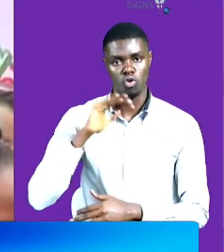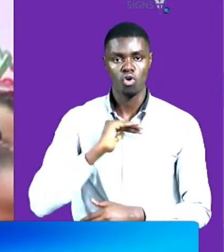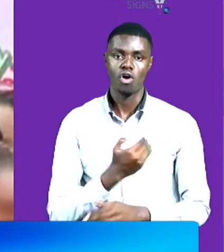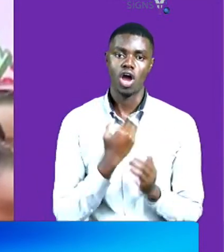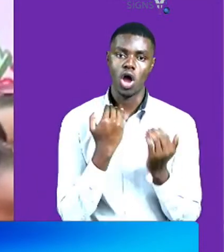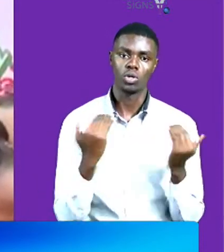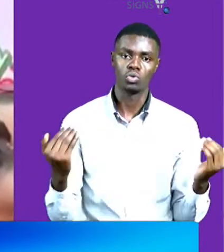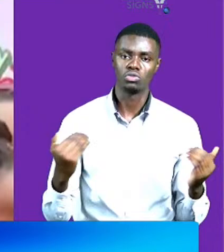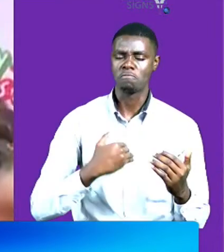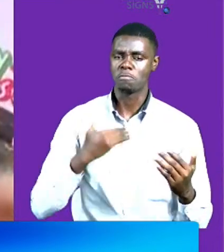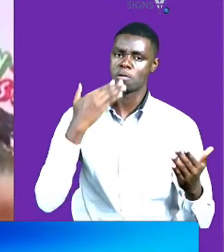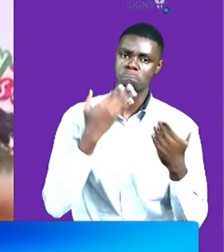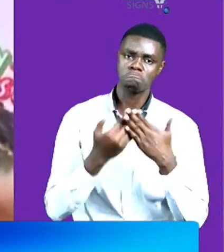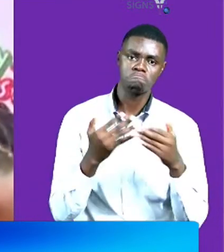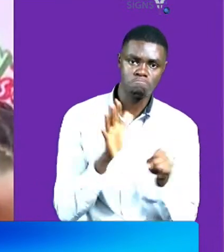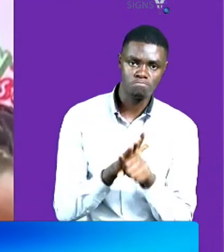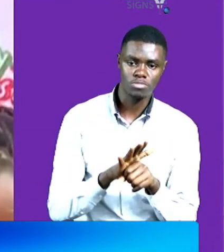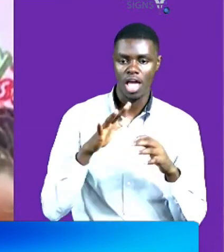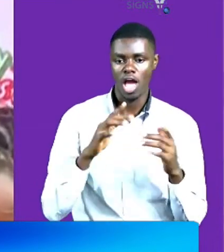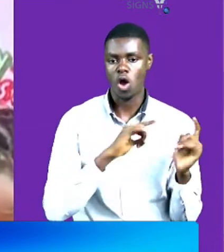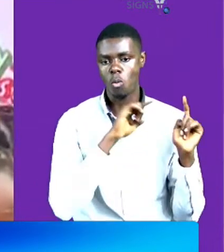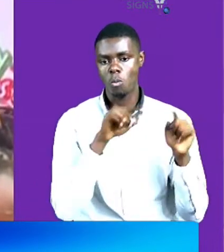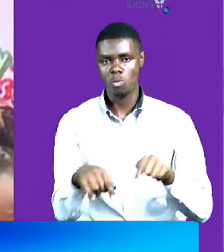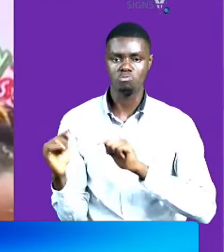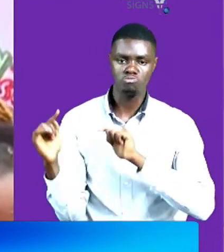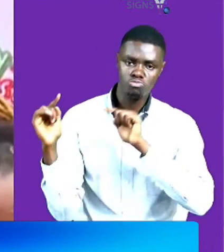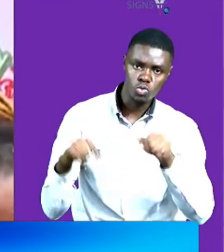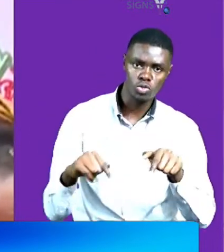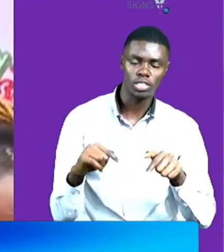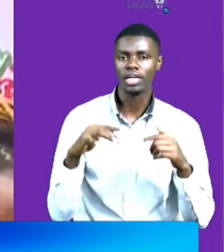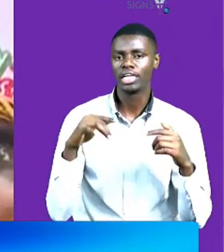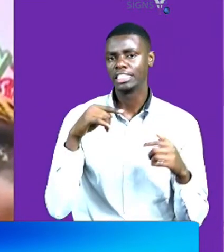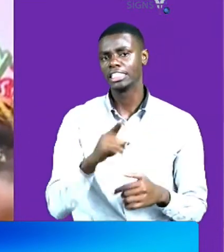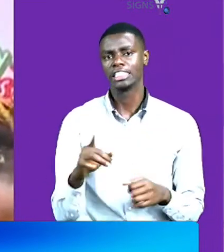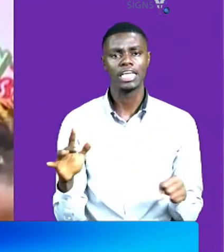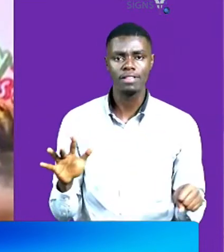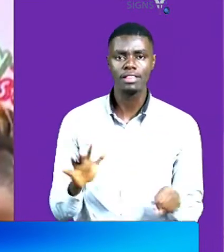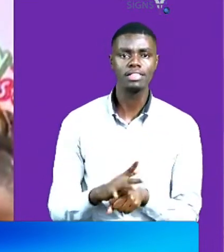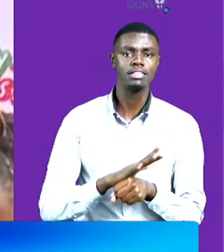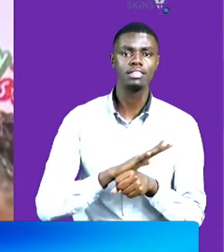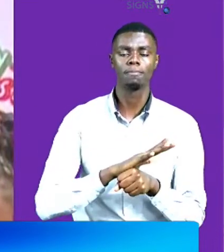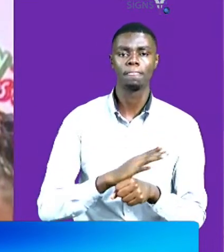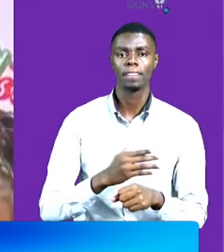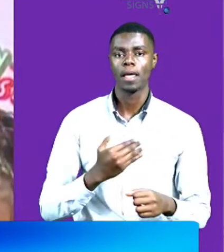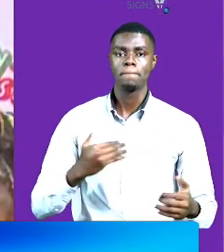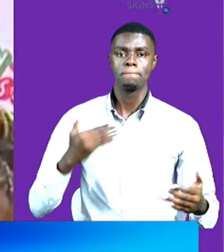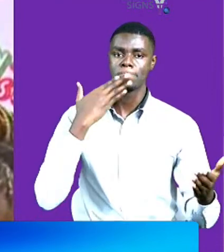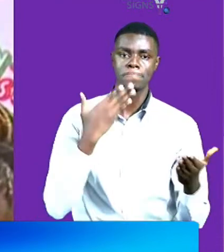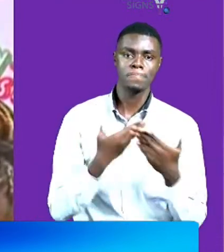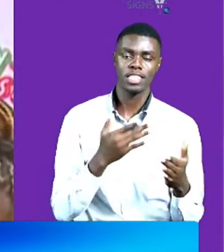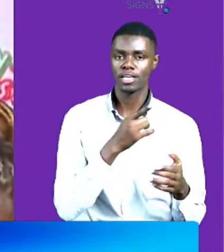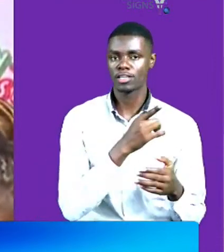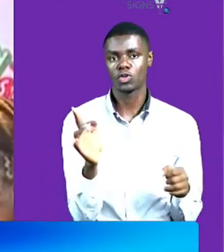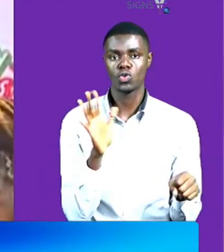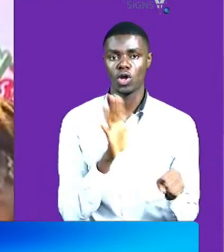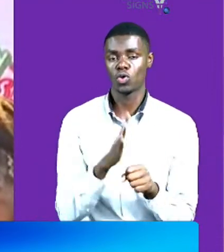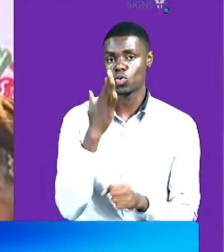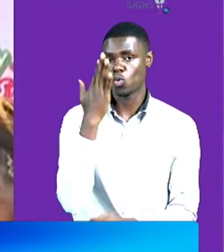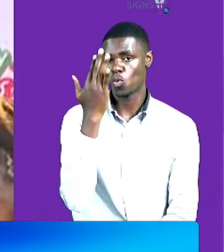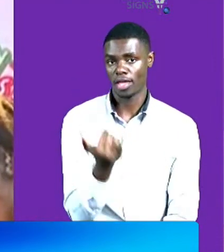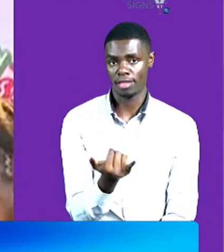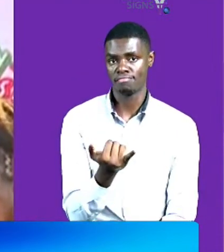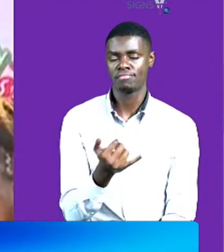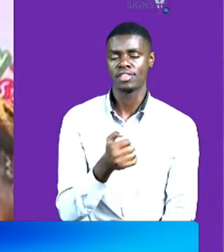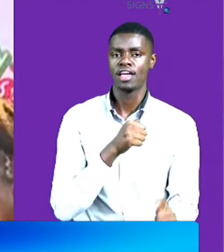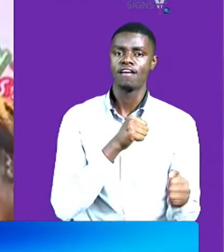mimi nashukuru sana vile mmefika hapa na vile muko wengi. Na pia nashukuru sana ya kwamba